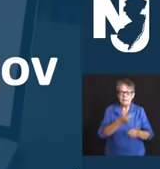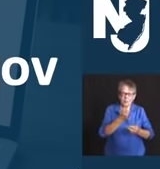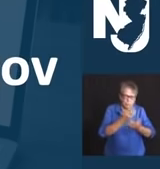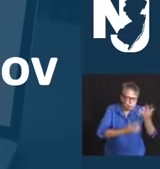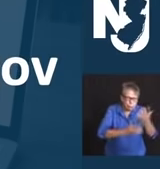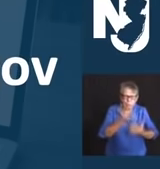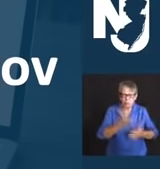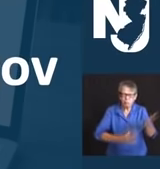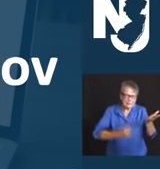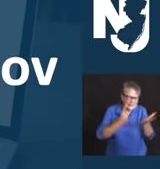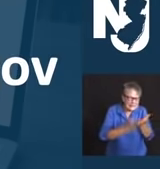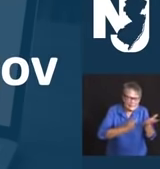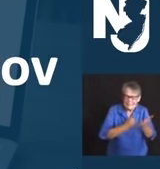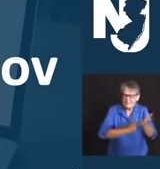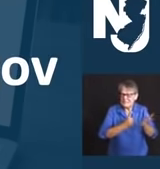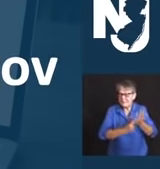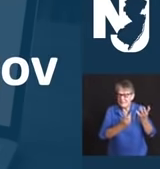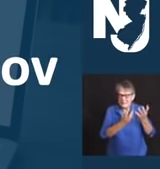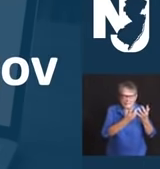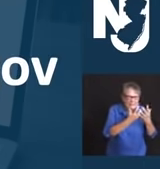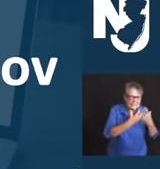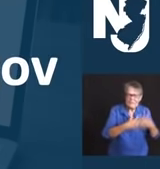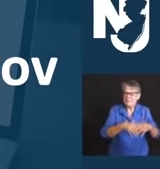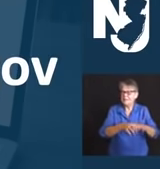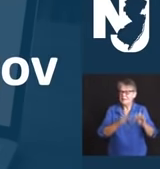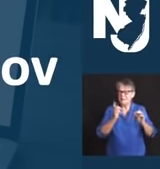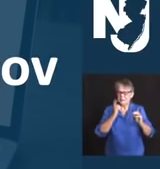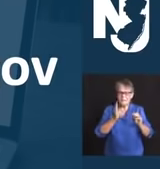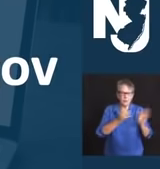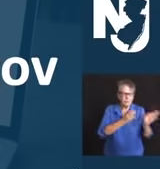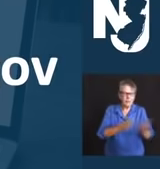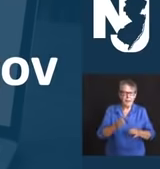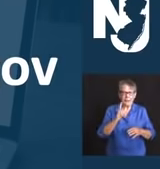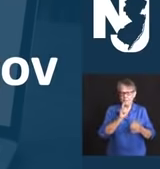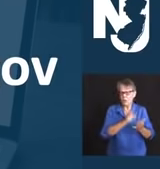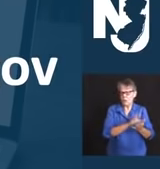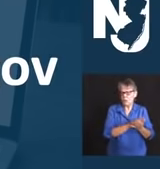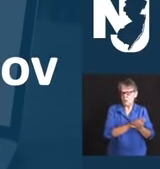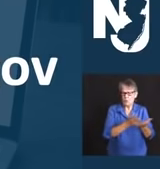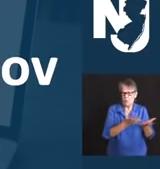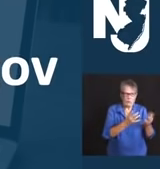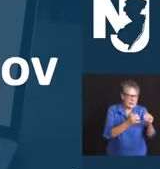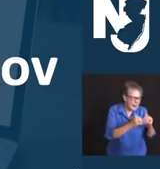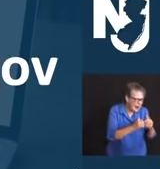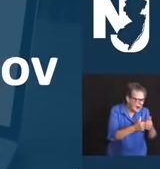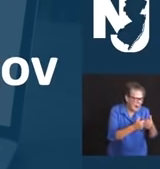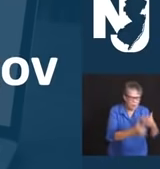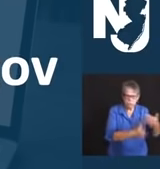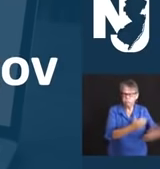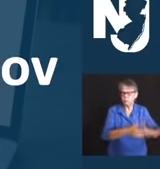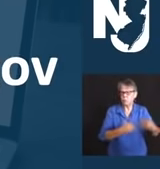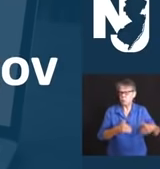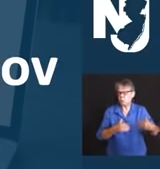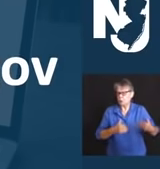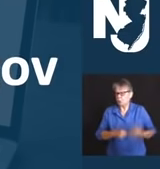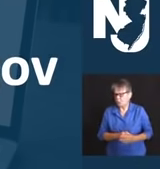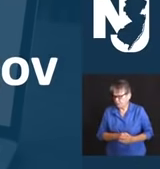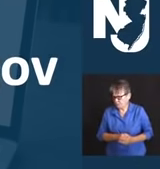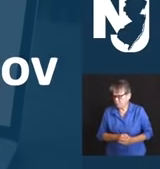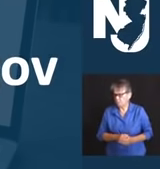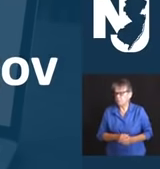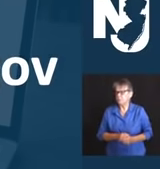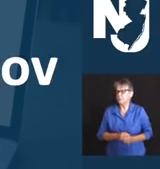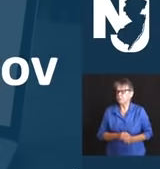start. Before we go into some of those steps, let's start this discussion with some really good